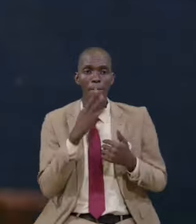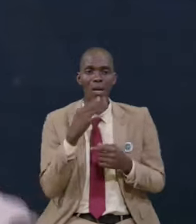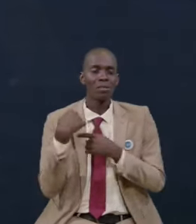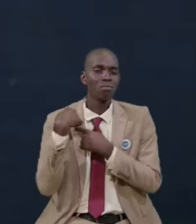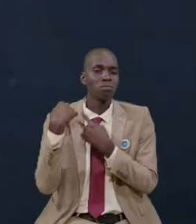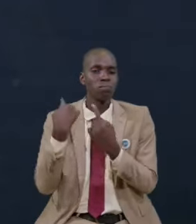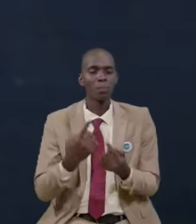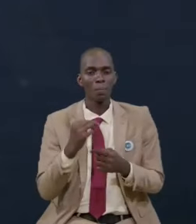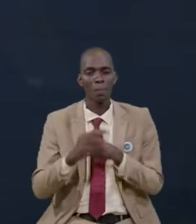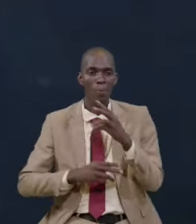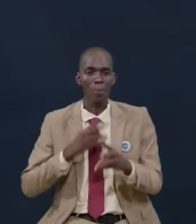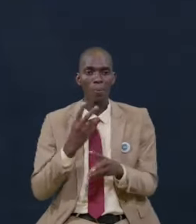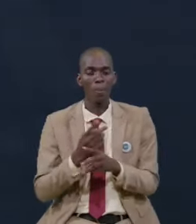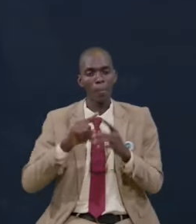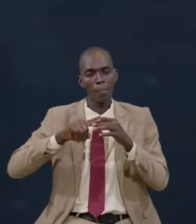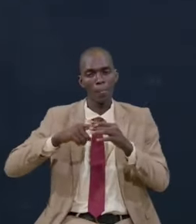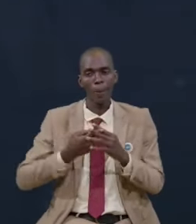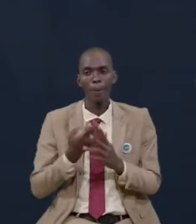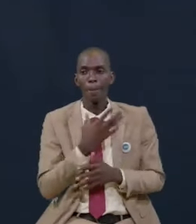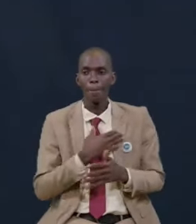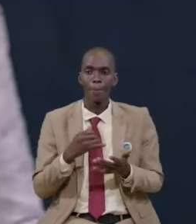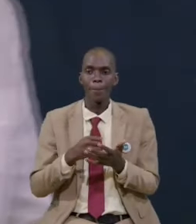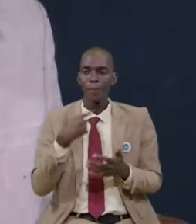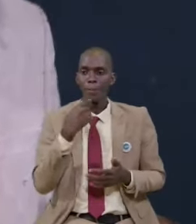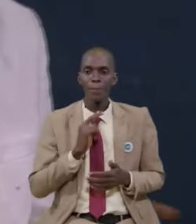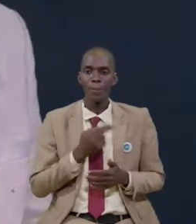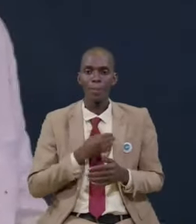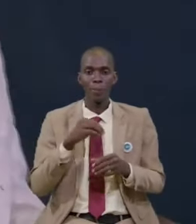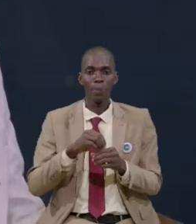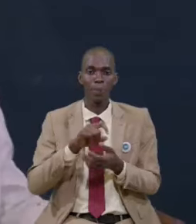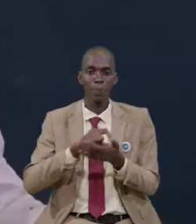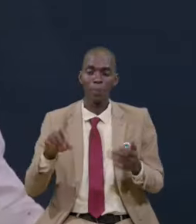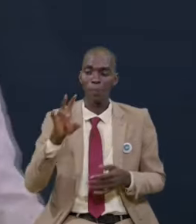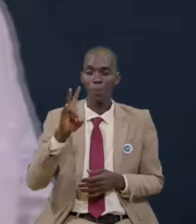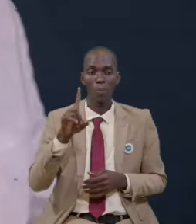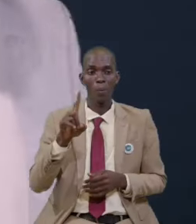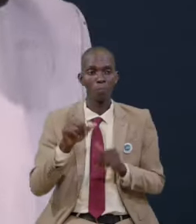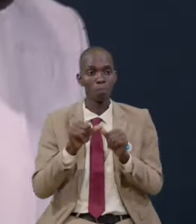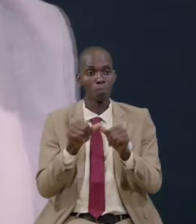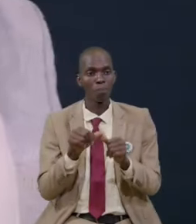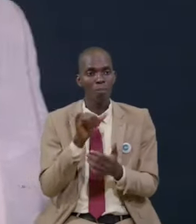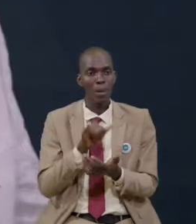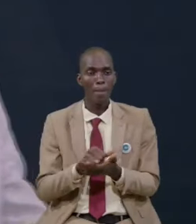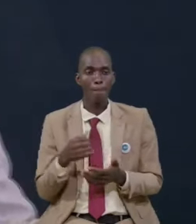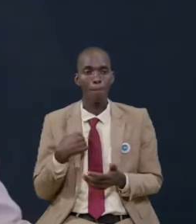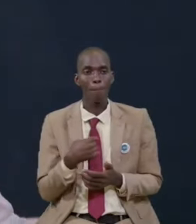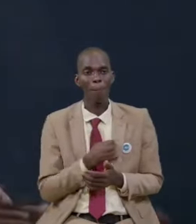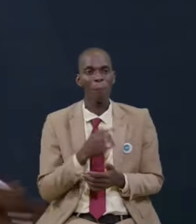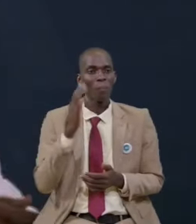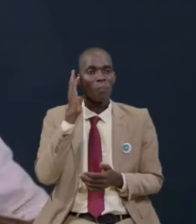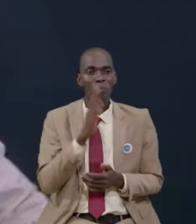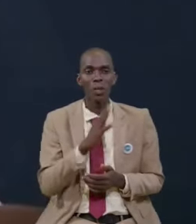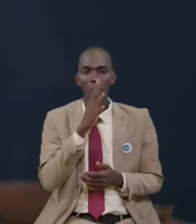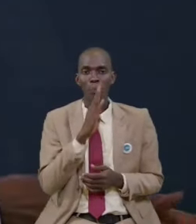Then he tells us in verse 71, it says that we should be saved